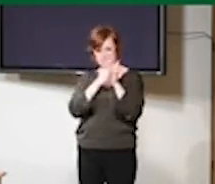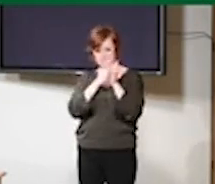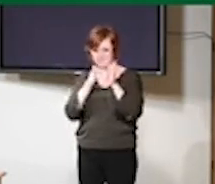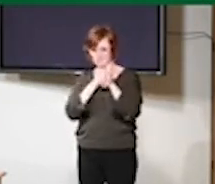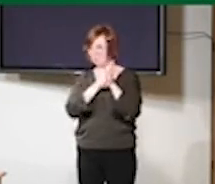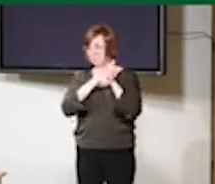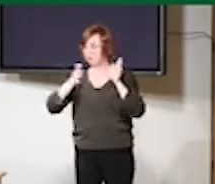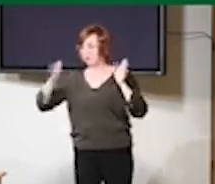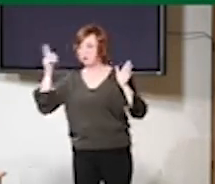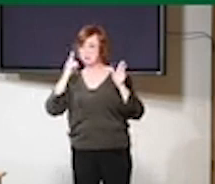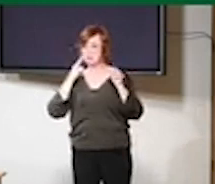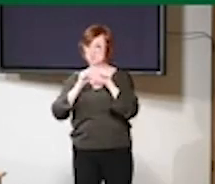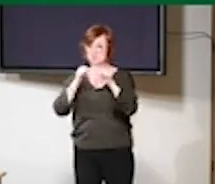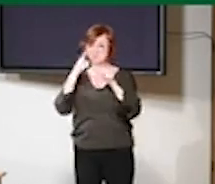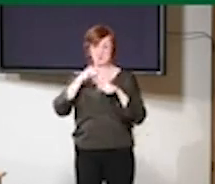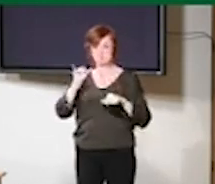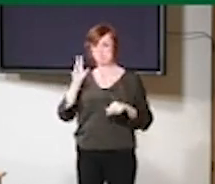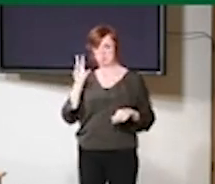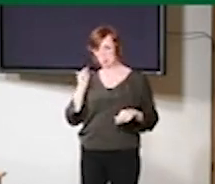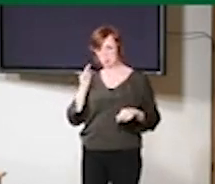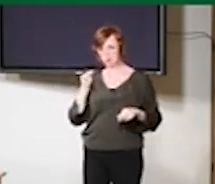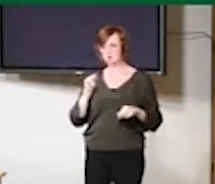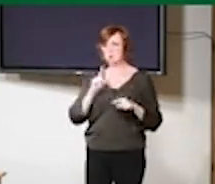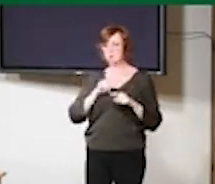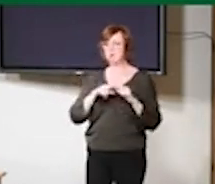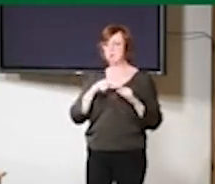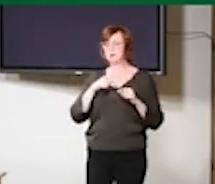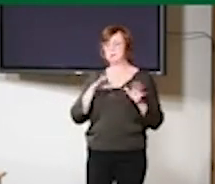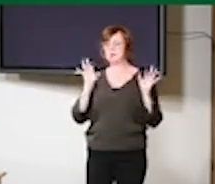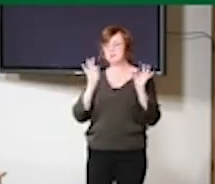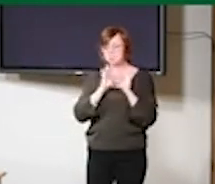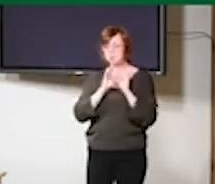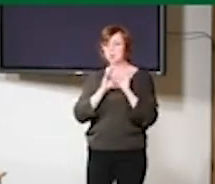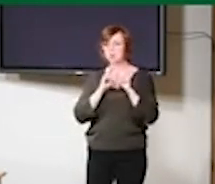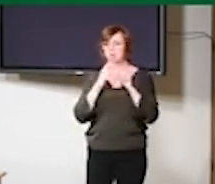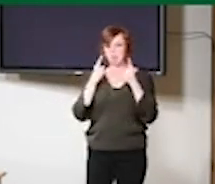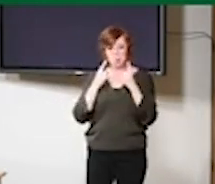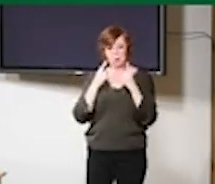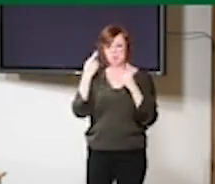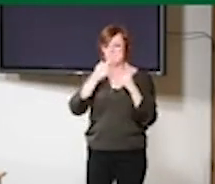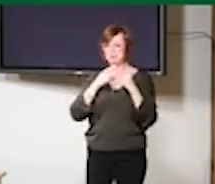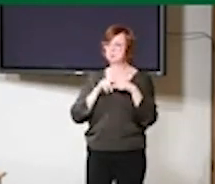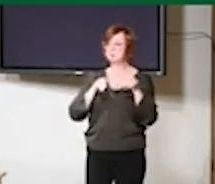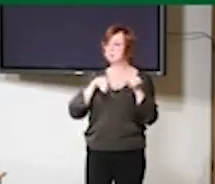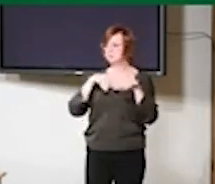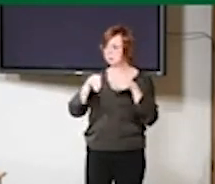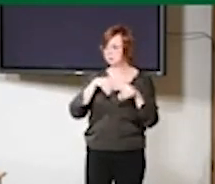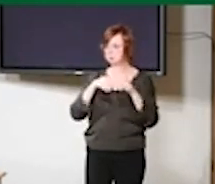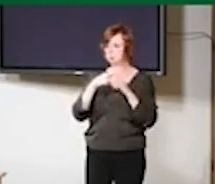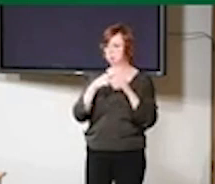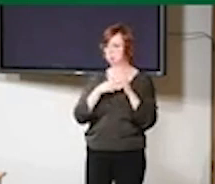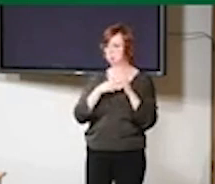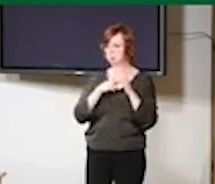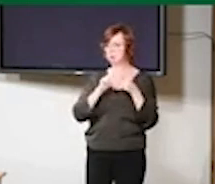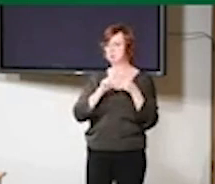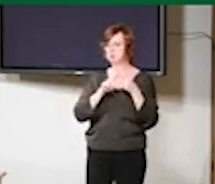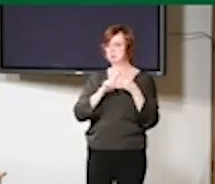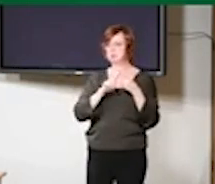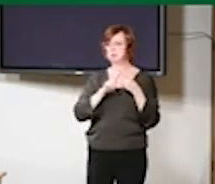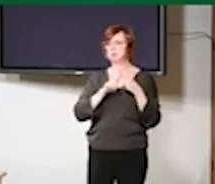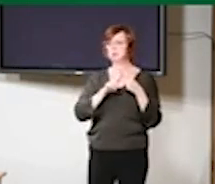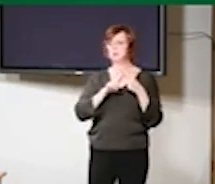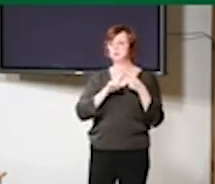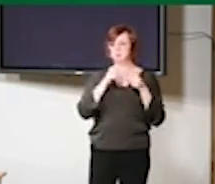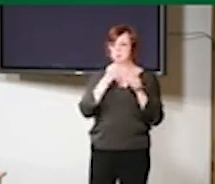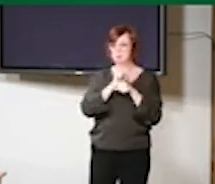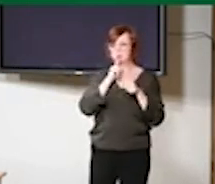to ensure that we can have the supply of our essential goods into our communities, medicals, goods, for